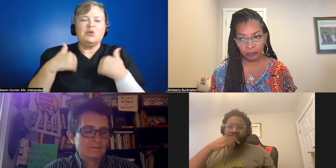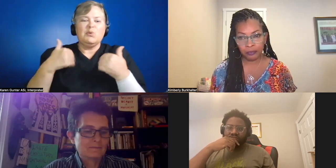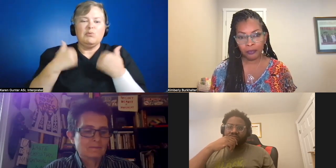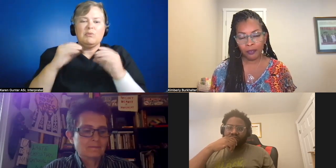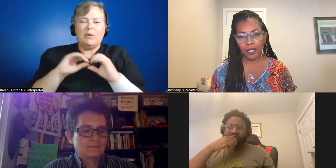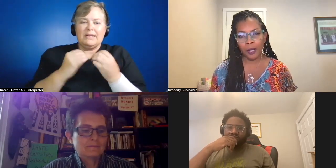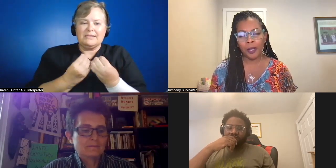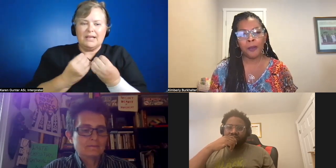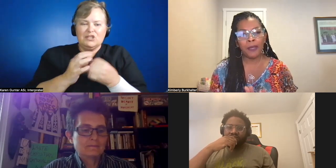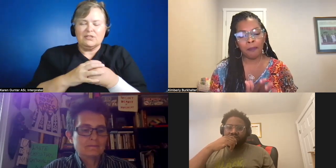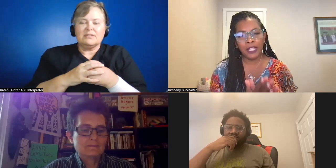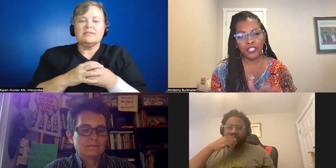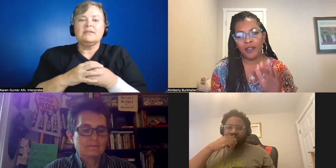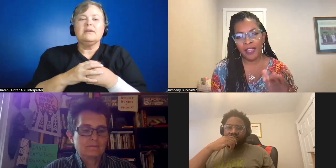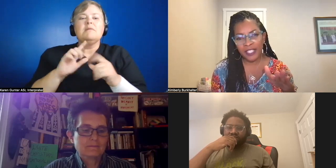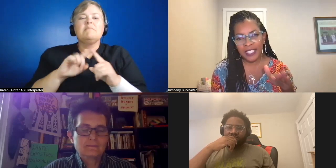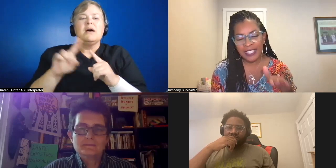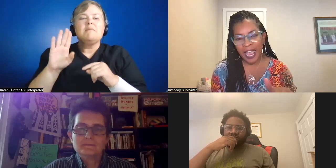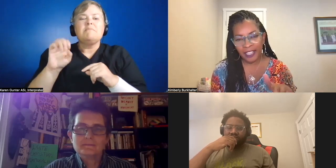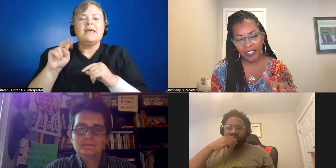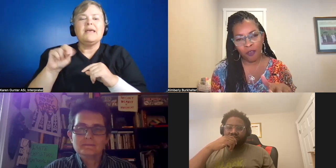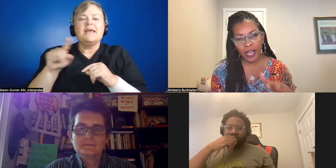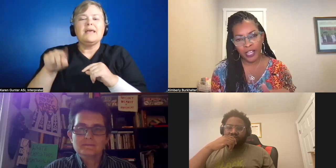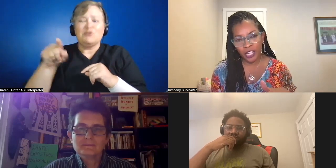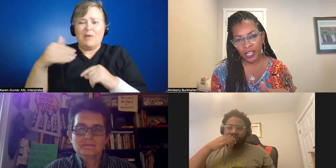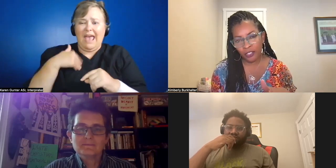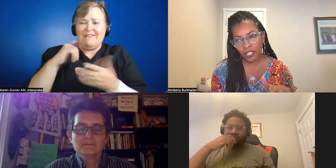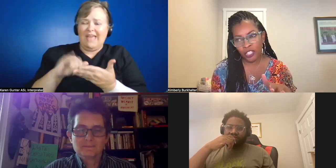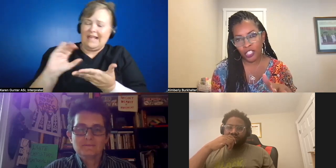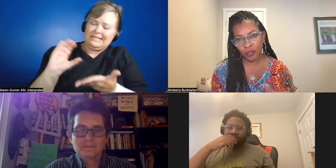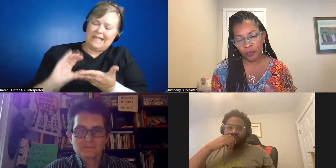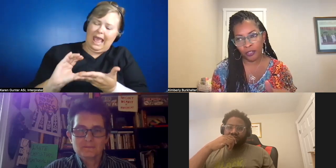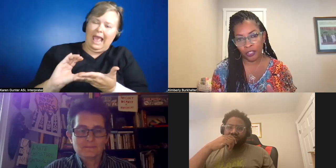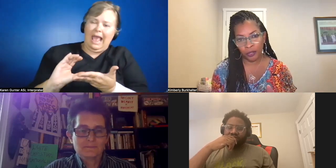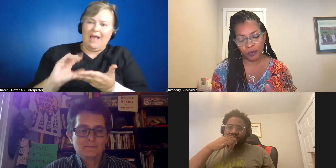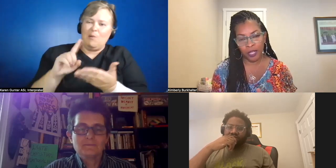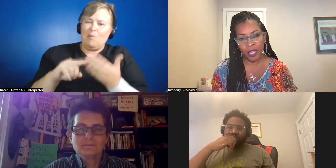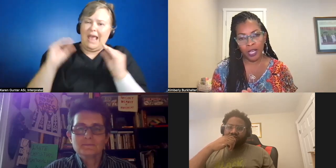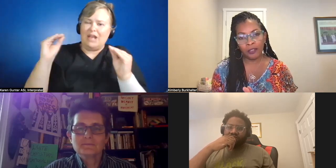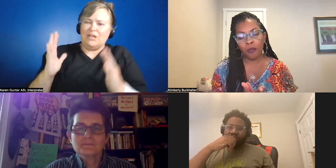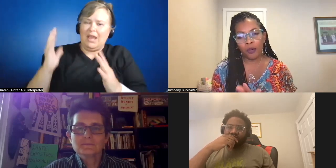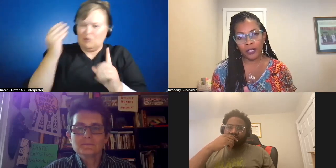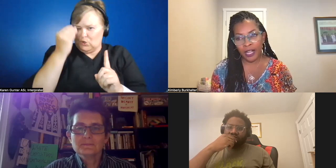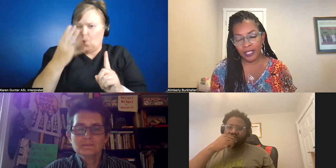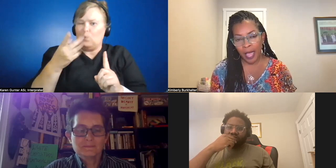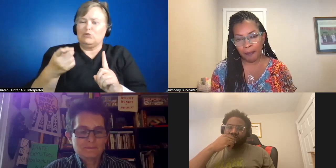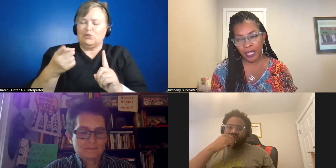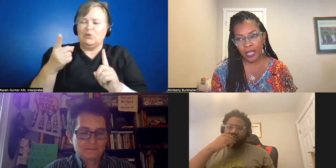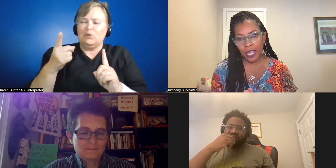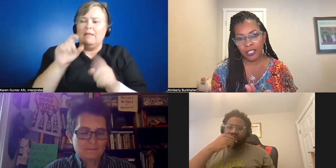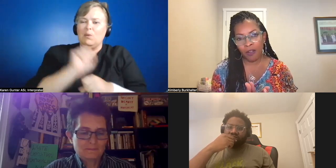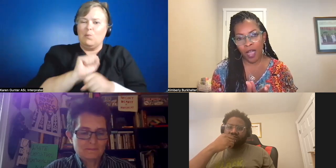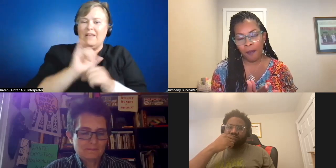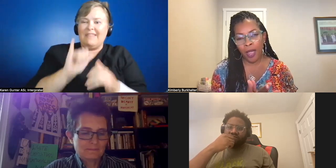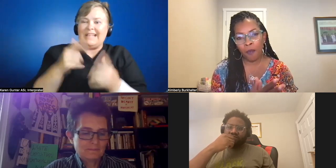organization. But Benz, you have this stack of what educators shared with you, the work that is happening.